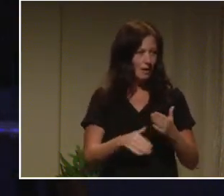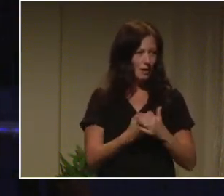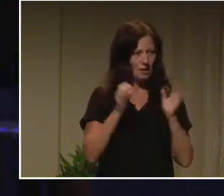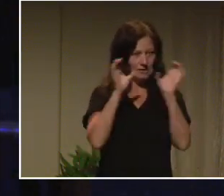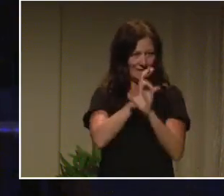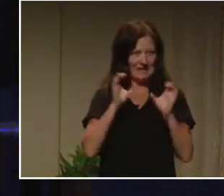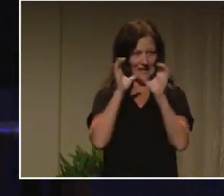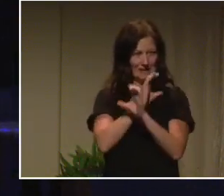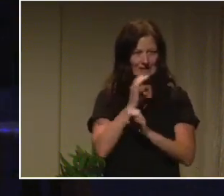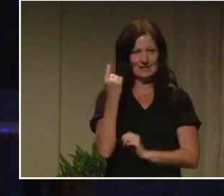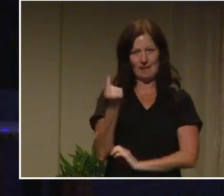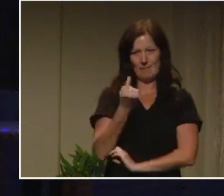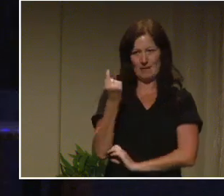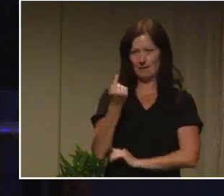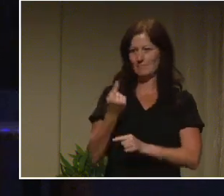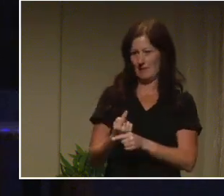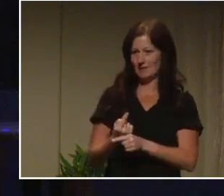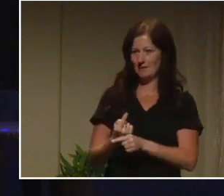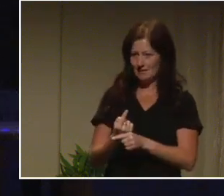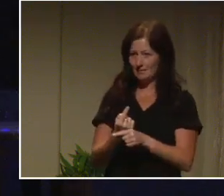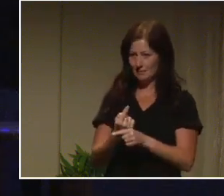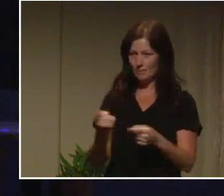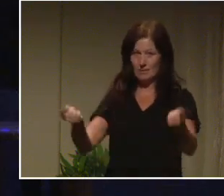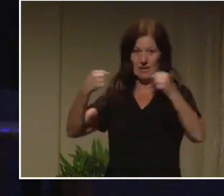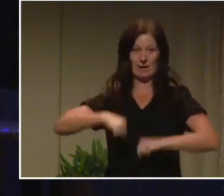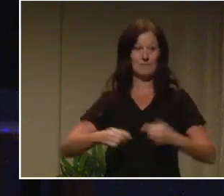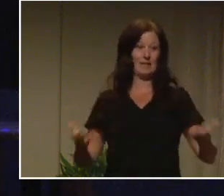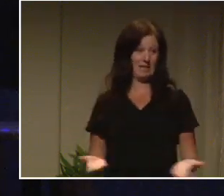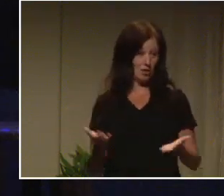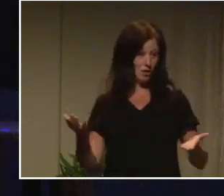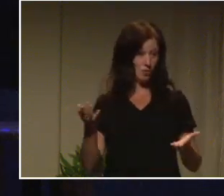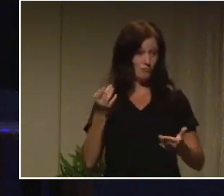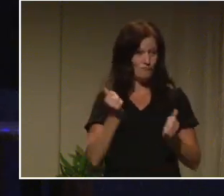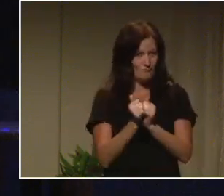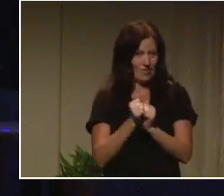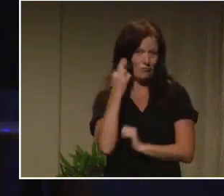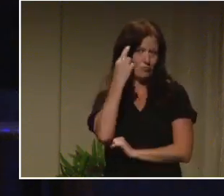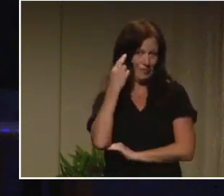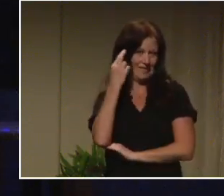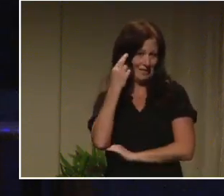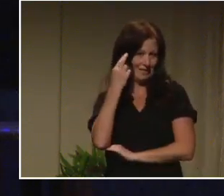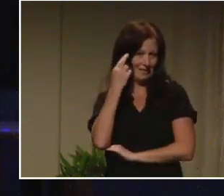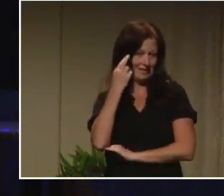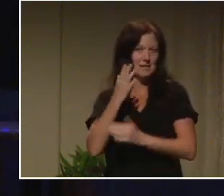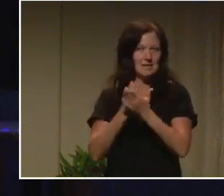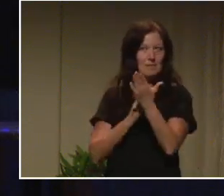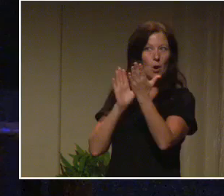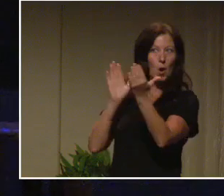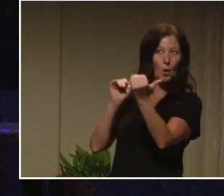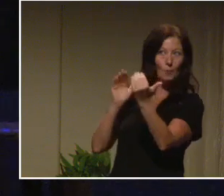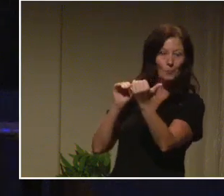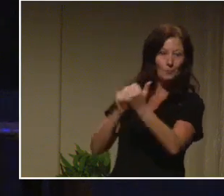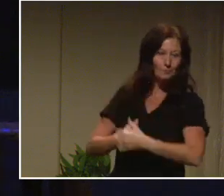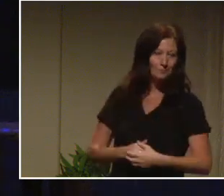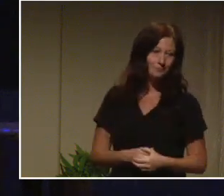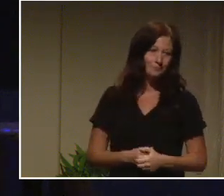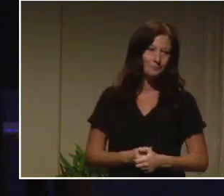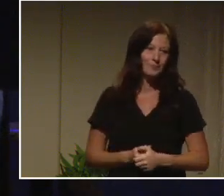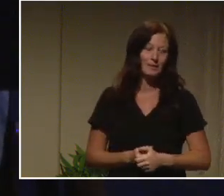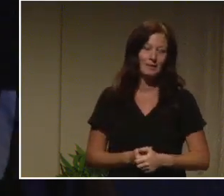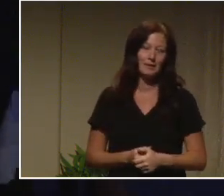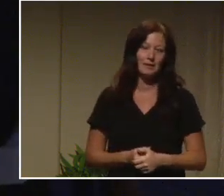something, right? We come here for a reason. We come here with some hopes, but